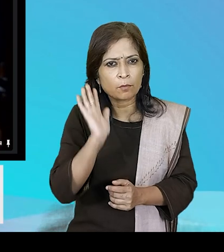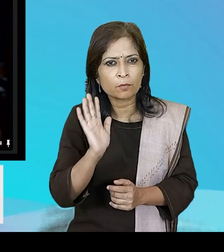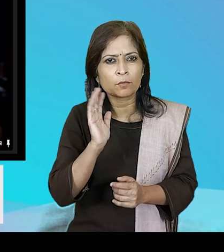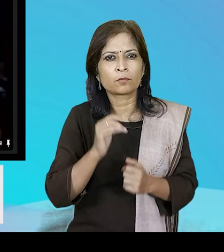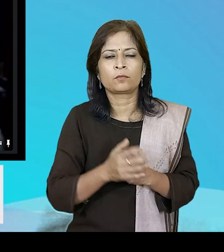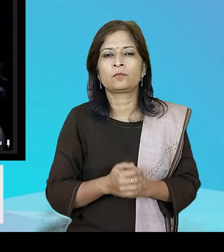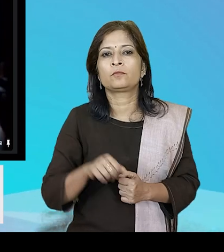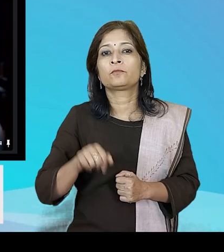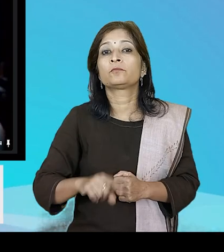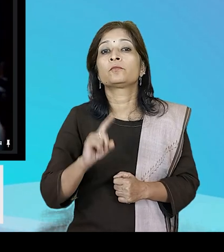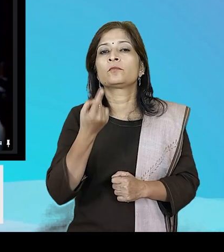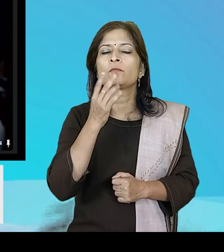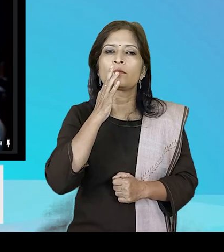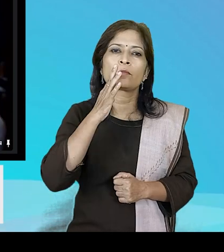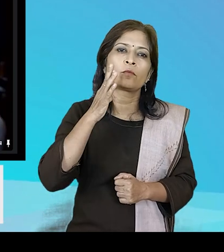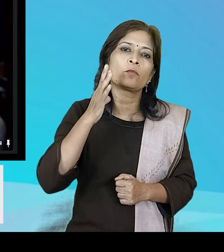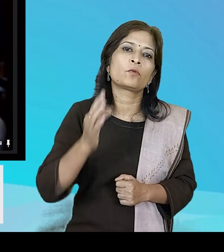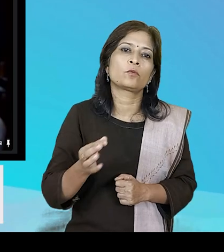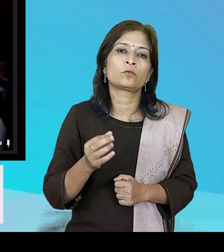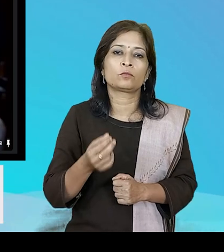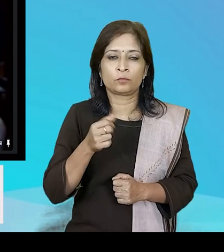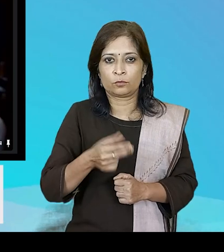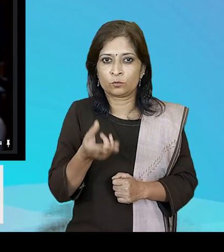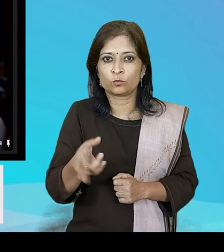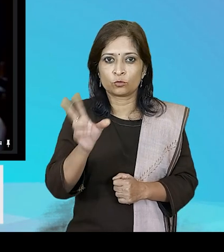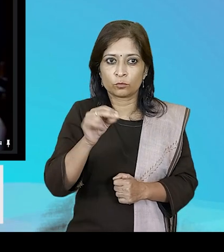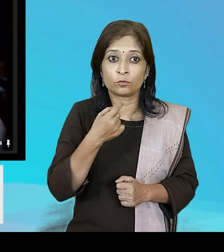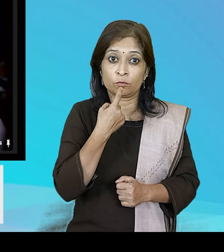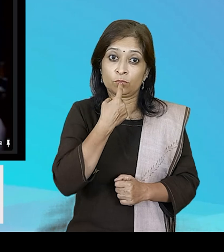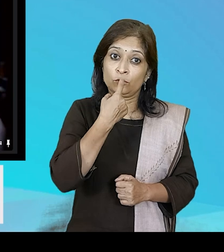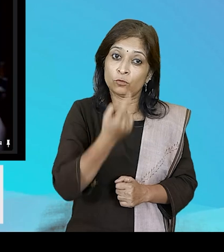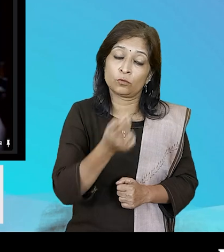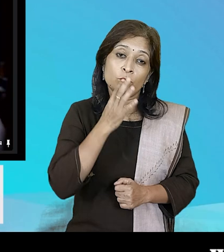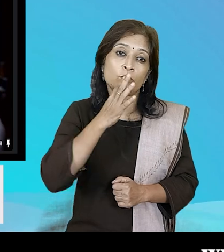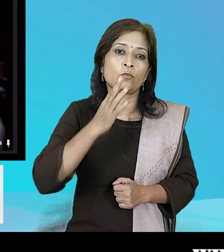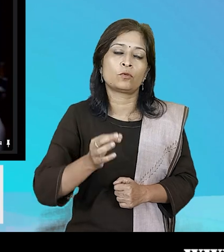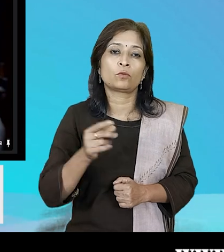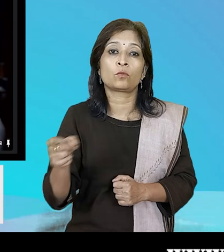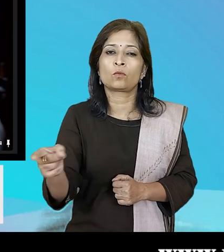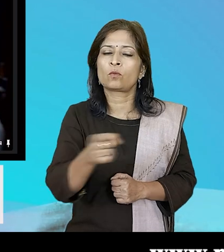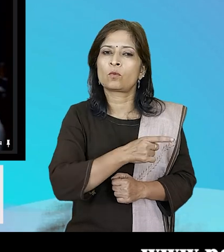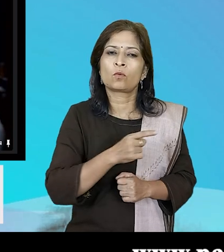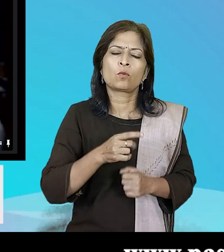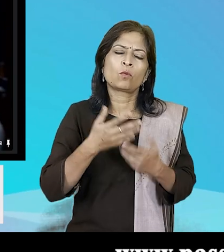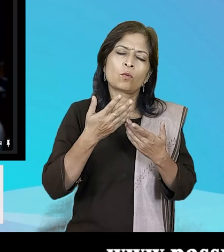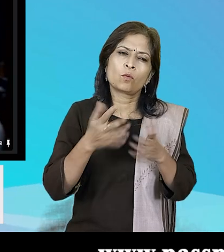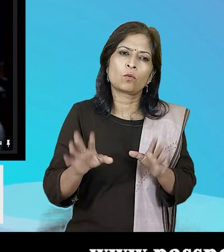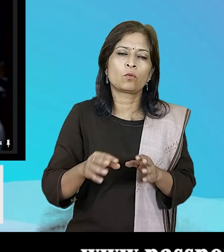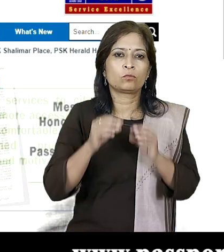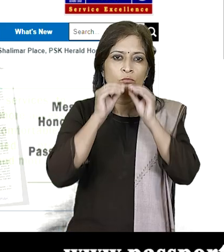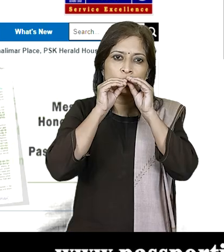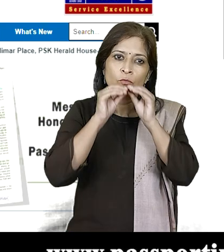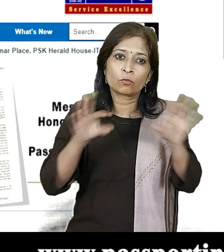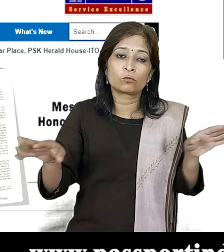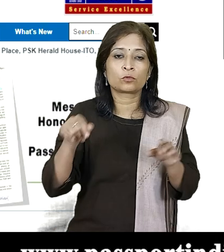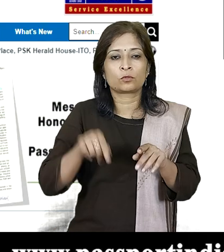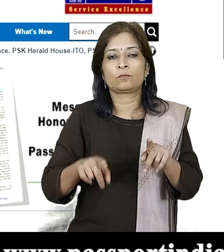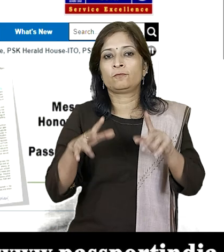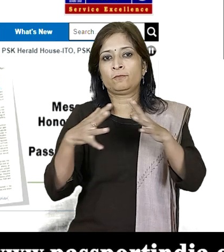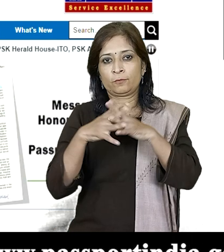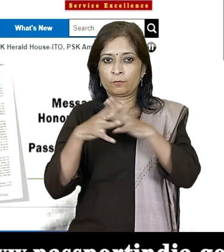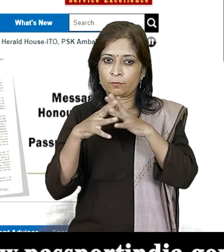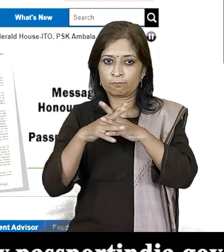You know, oh, first of all, I would like to again re-stress that all of this information is available on our